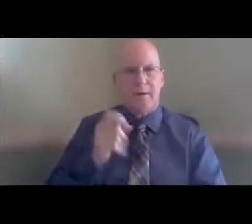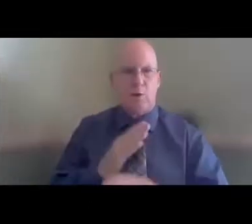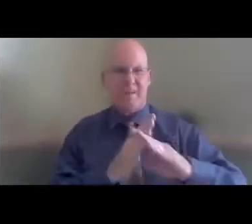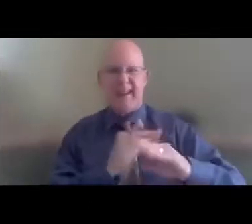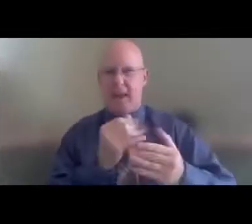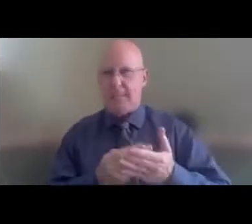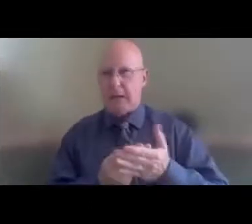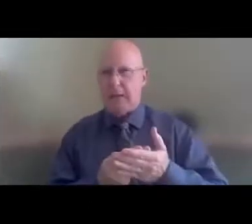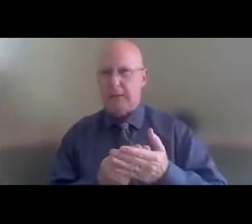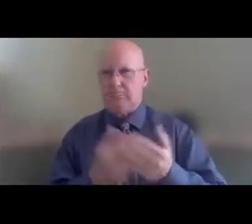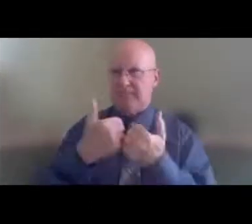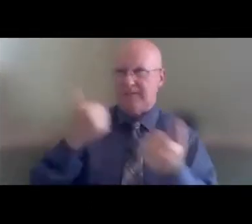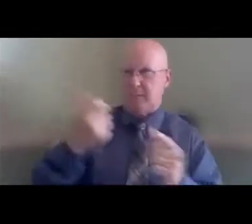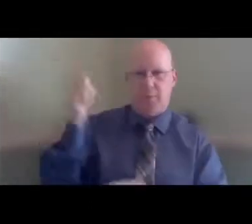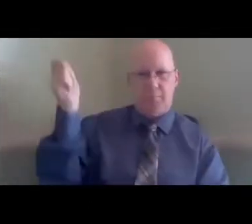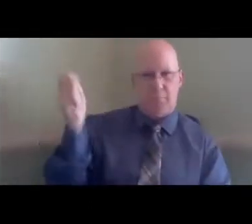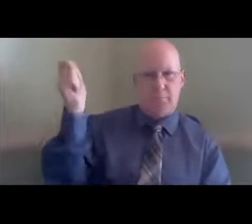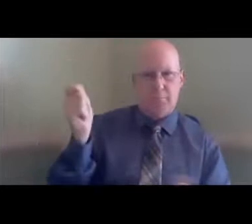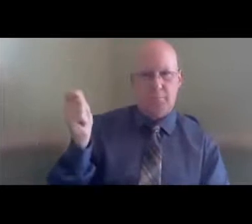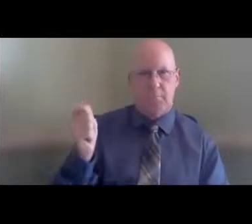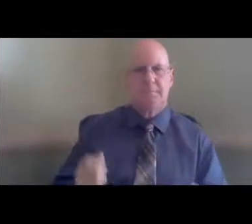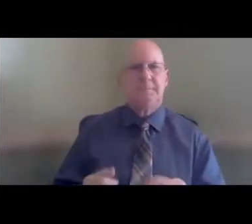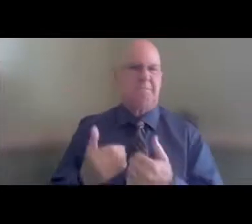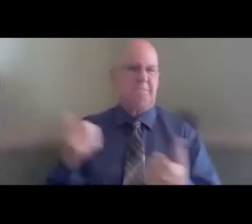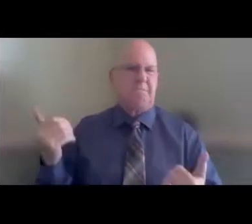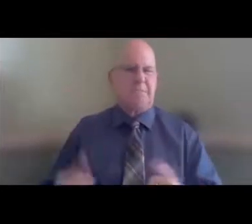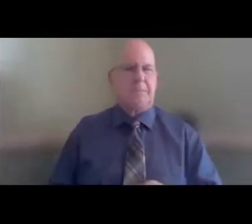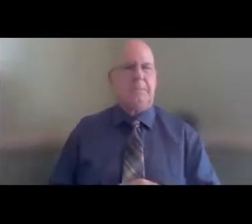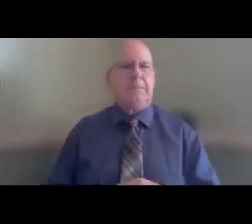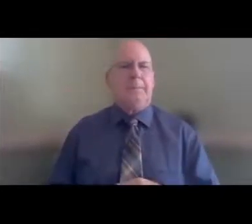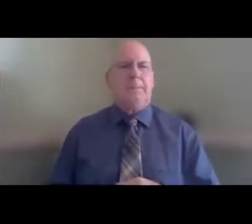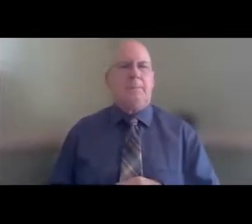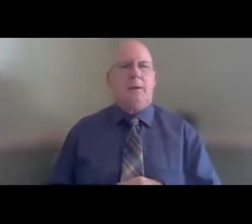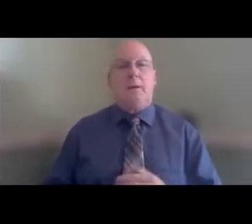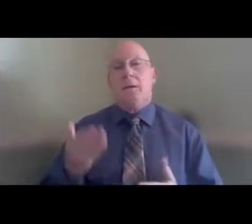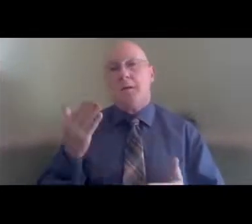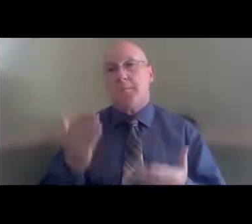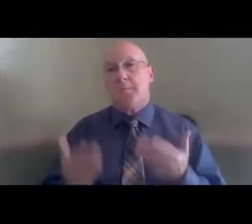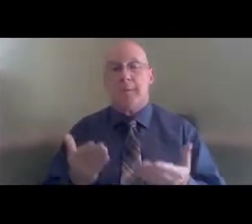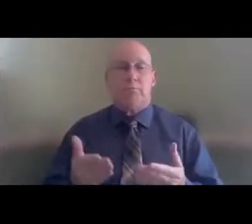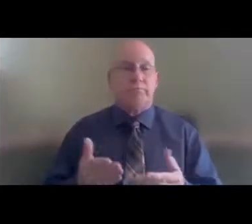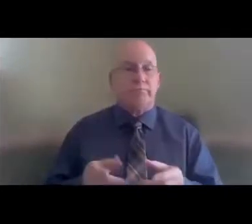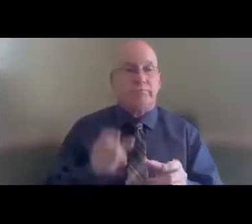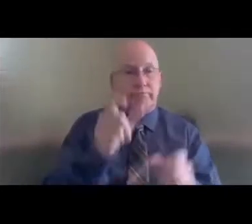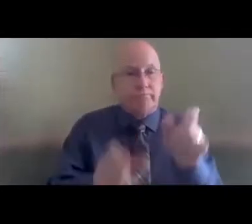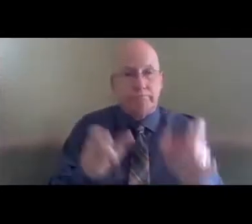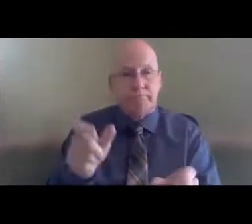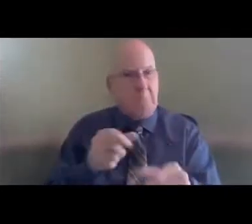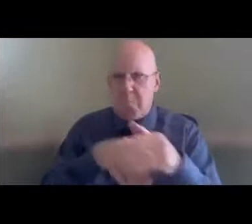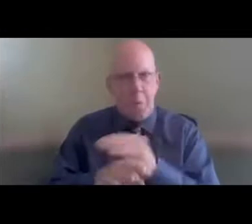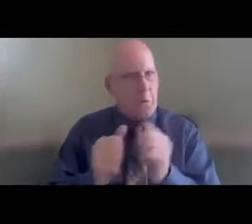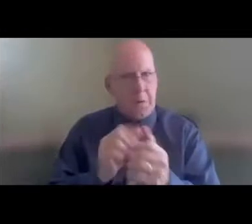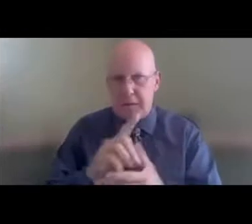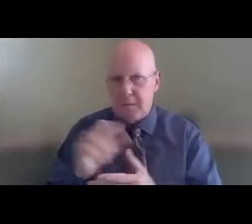also possible, maybe not so much with the population we're talking about today, but that an individual who's not born with a disability